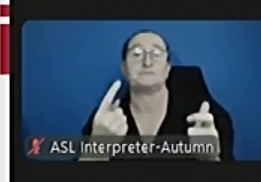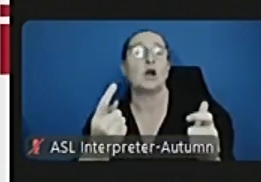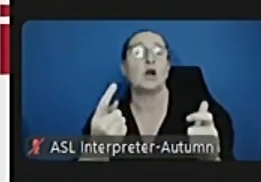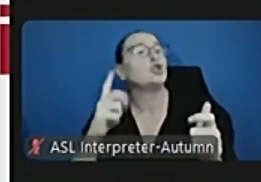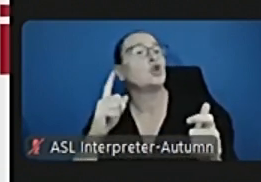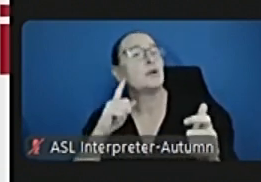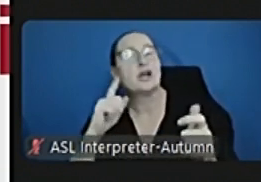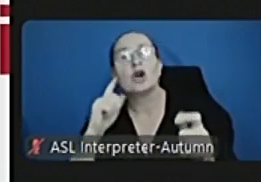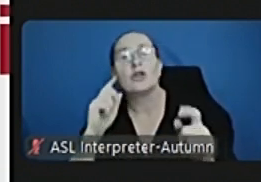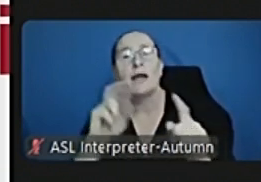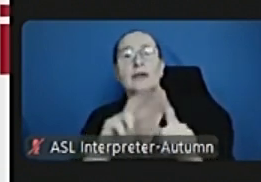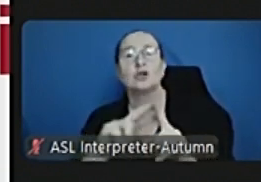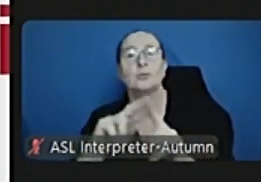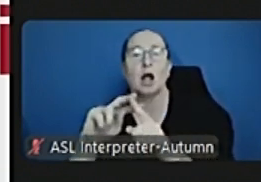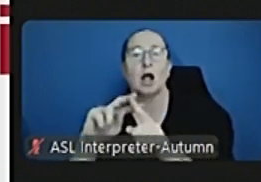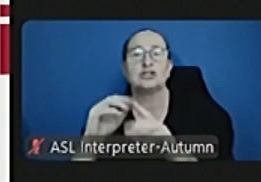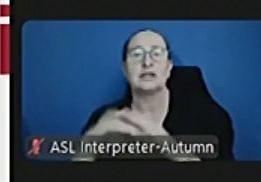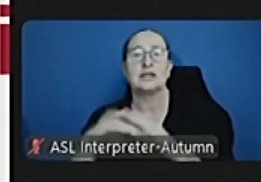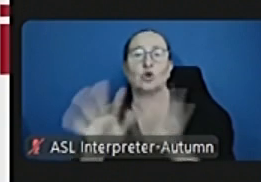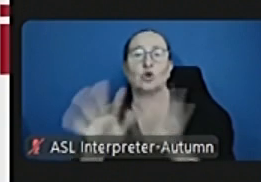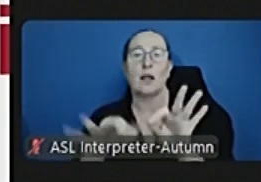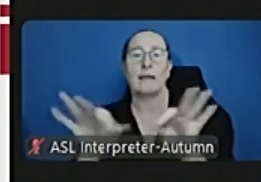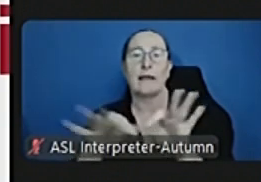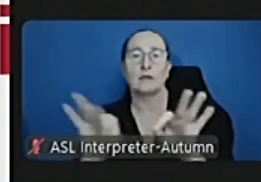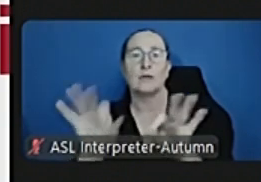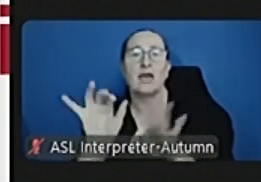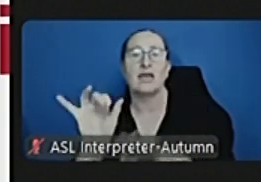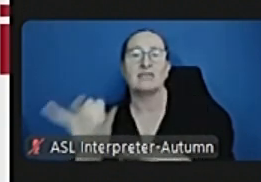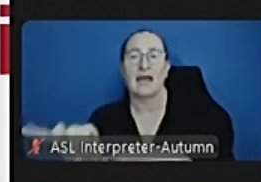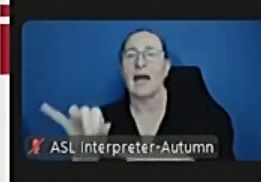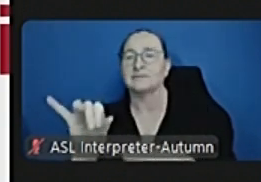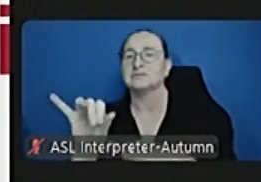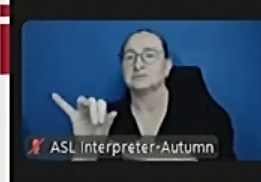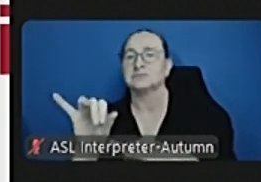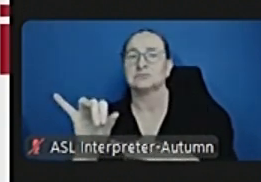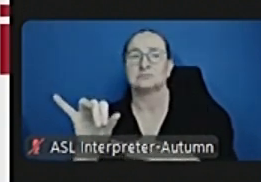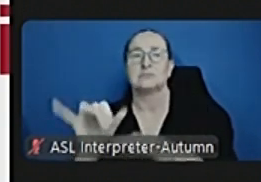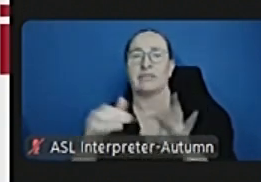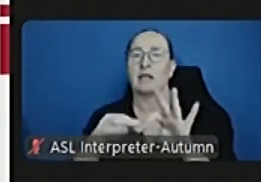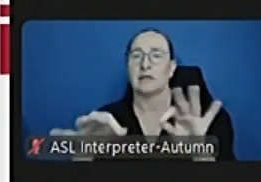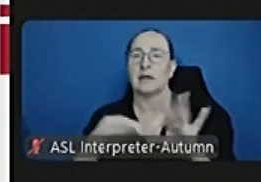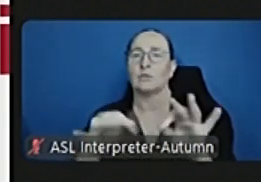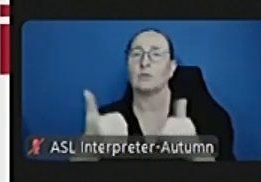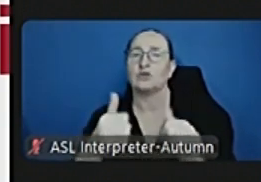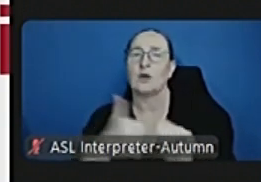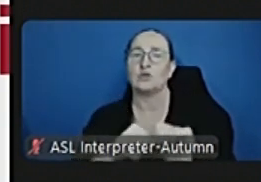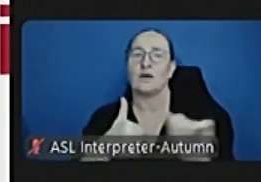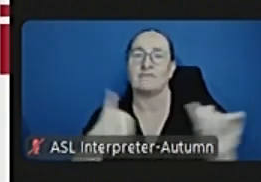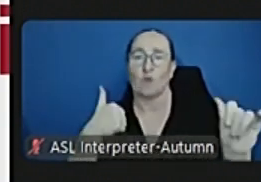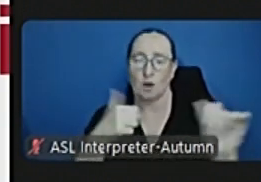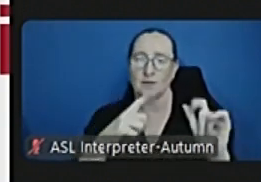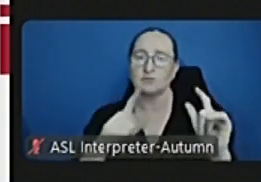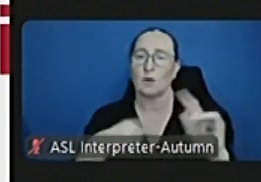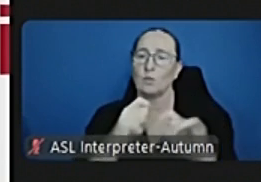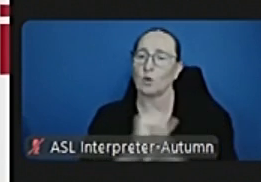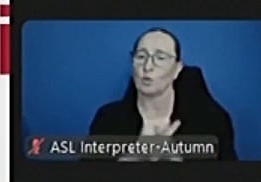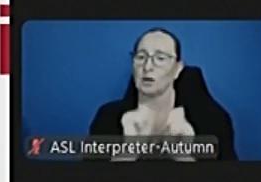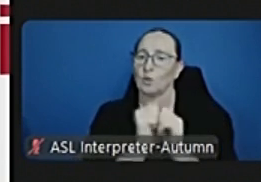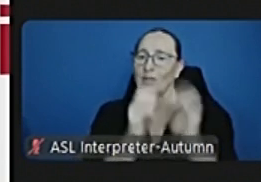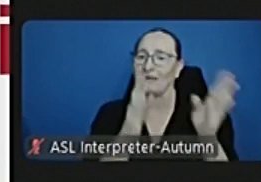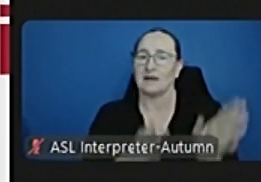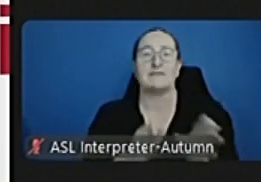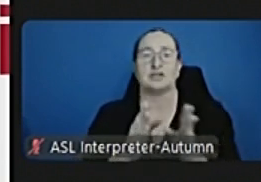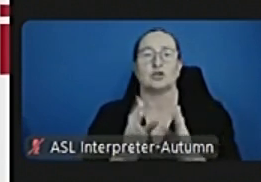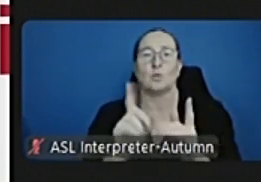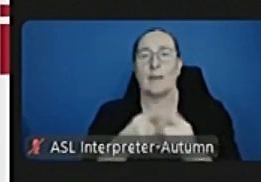oftentimes, especially with the newer language, and that's the jargon that I think we try to avoid when we're working with individuals that when their brain isn't